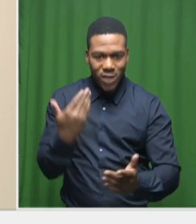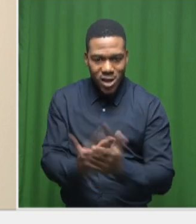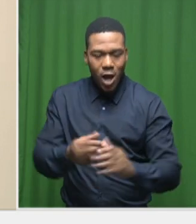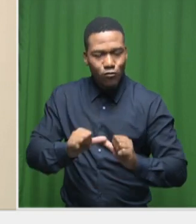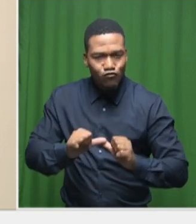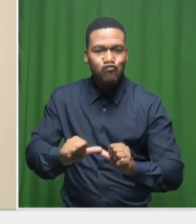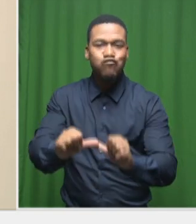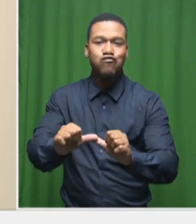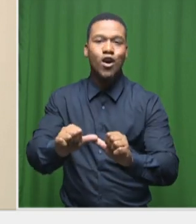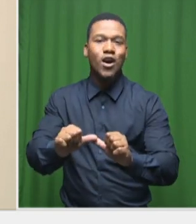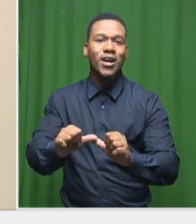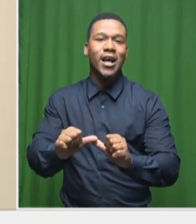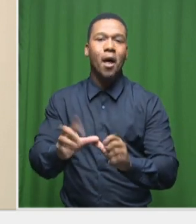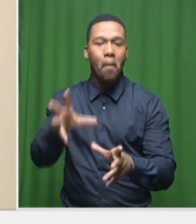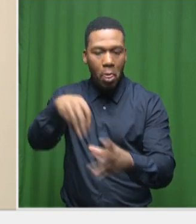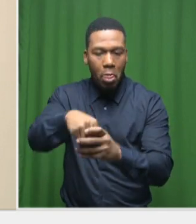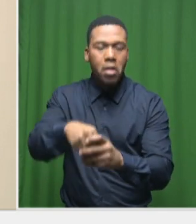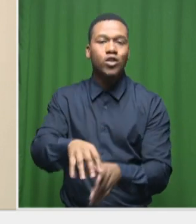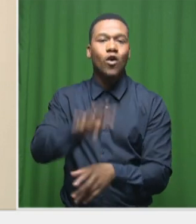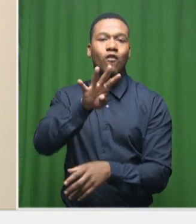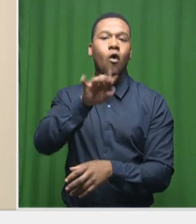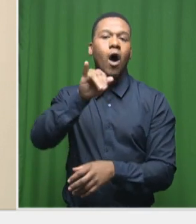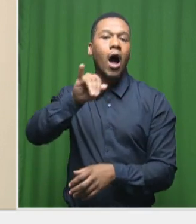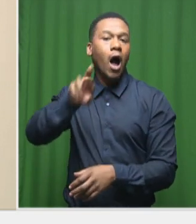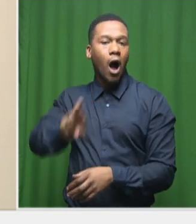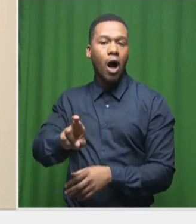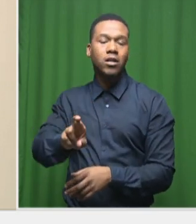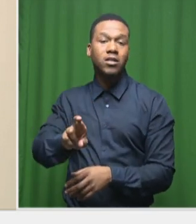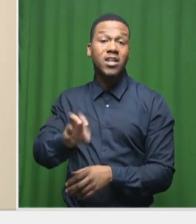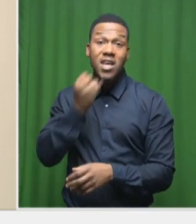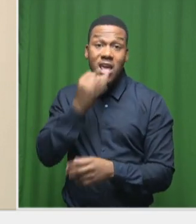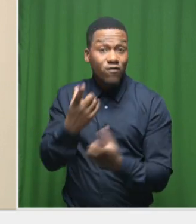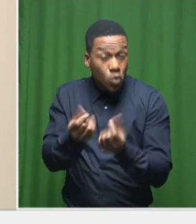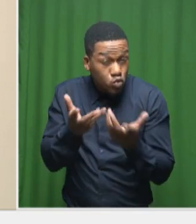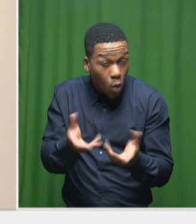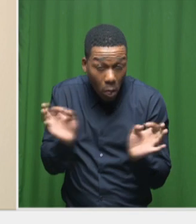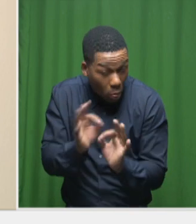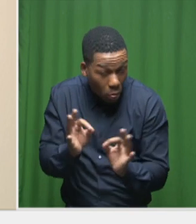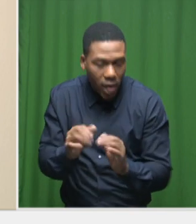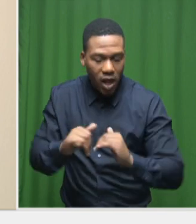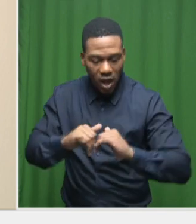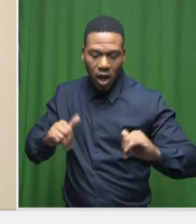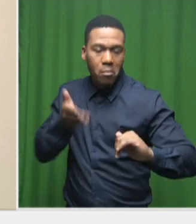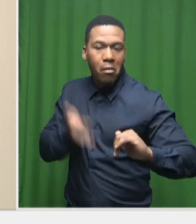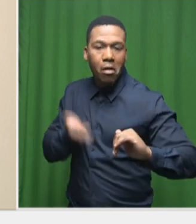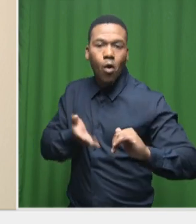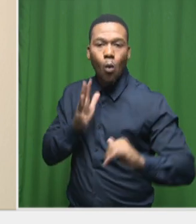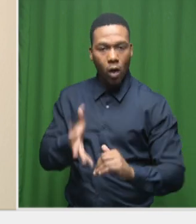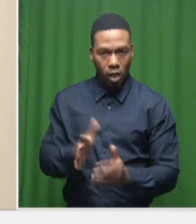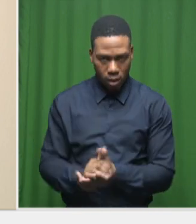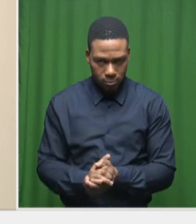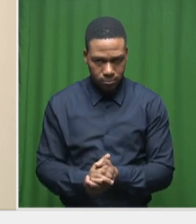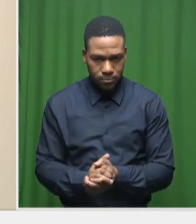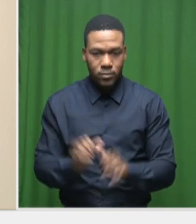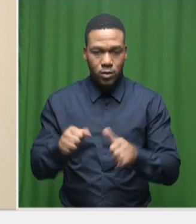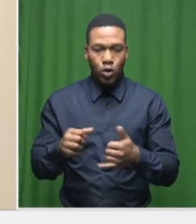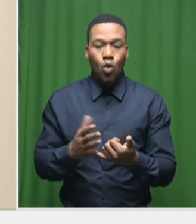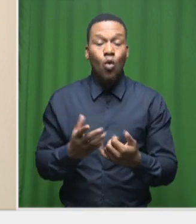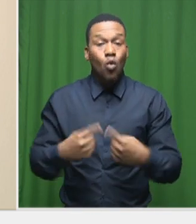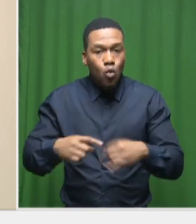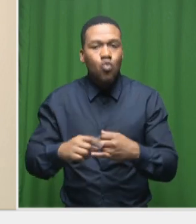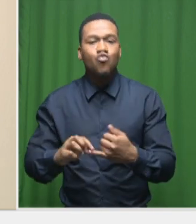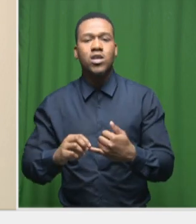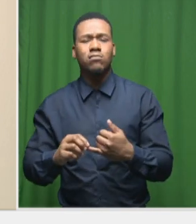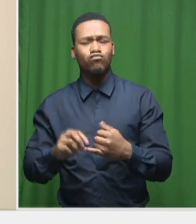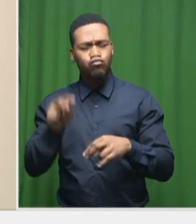4R, then it always will leave a gap. And with the Learning Factory, one of the initiatives that we will be also looking